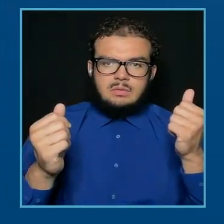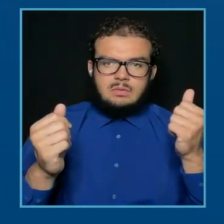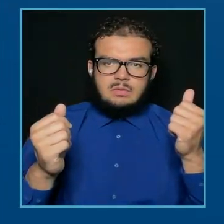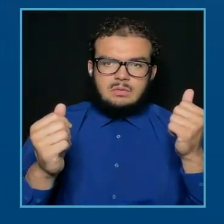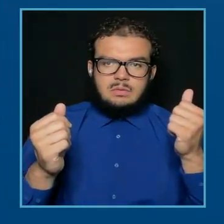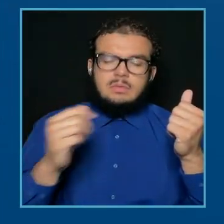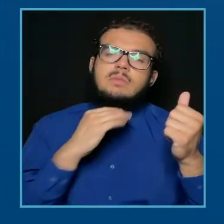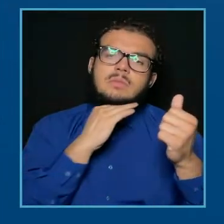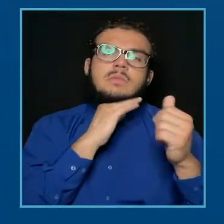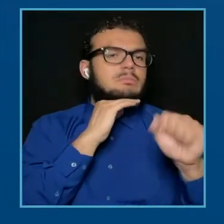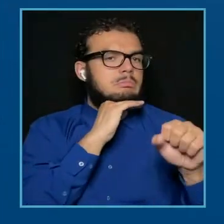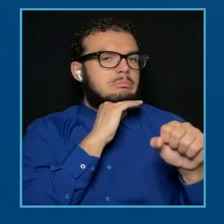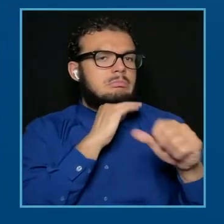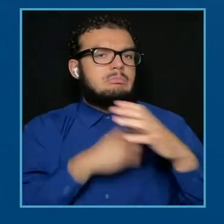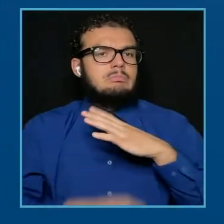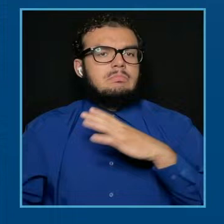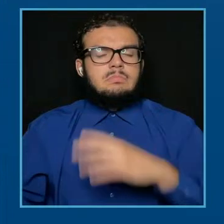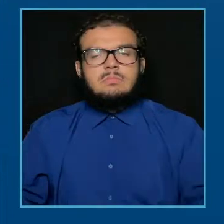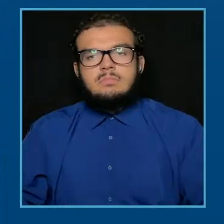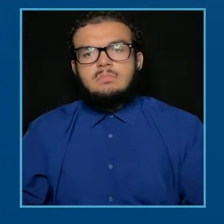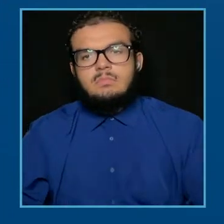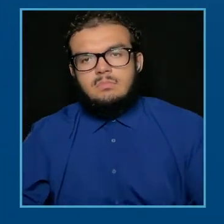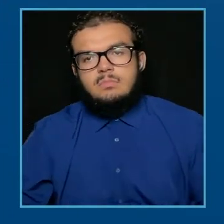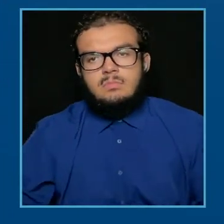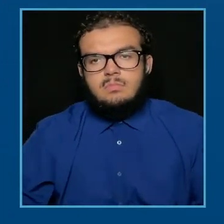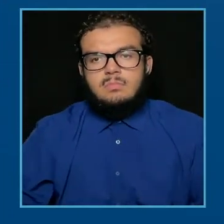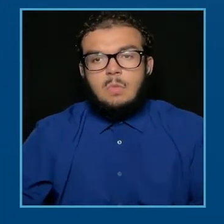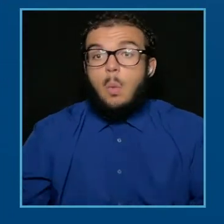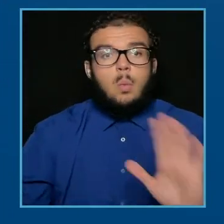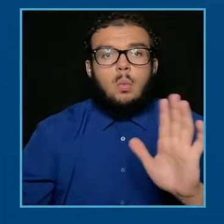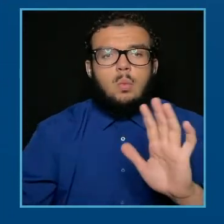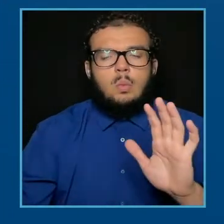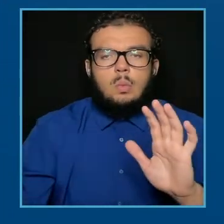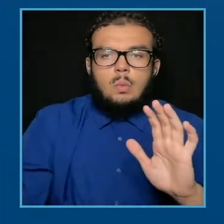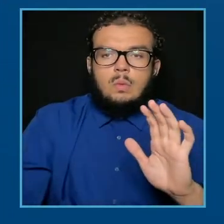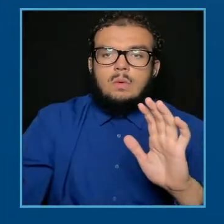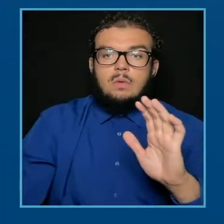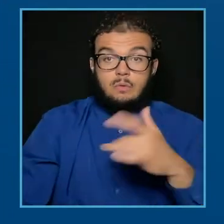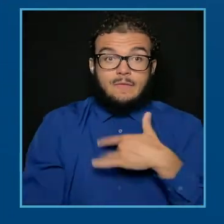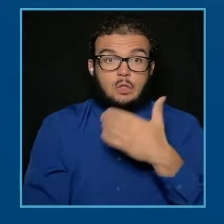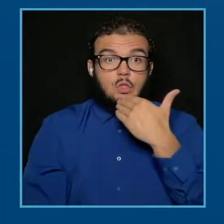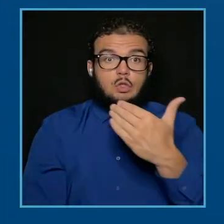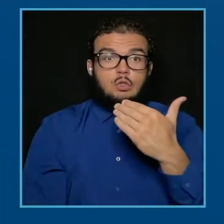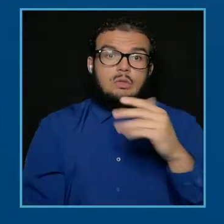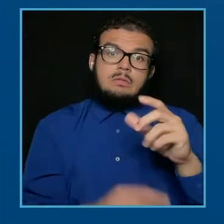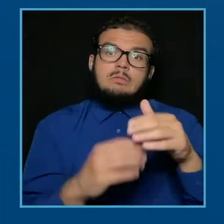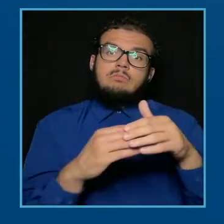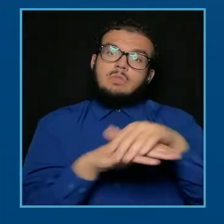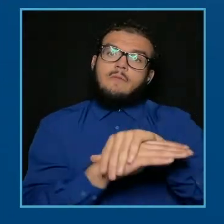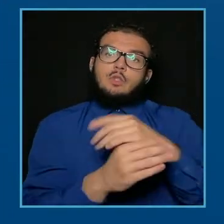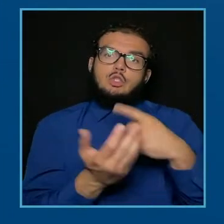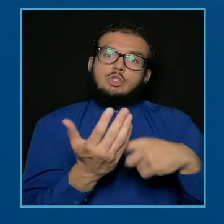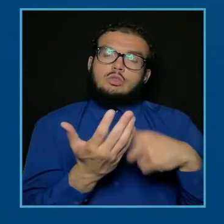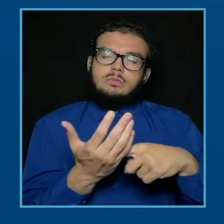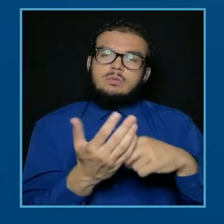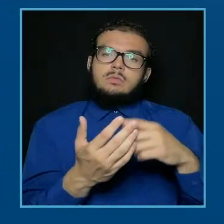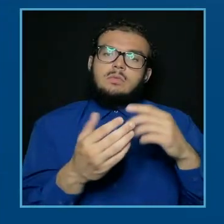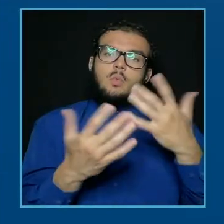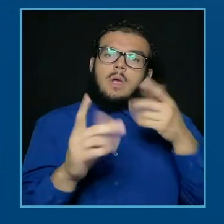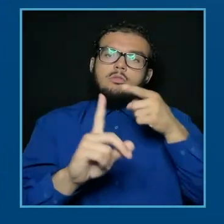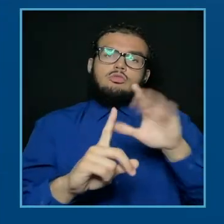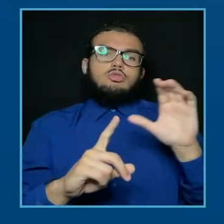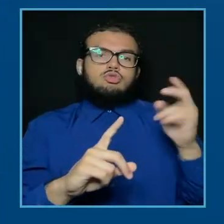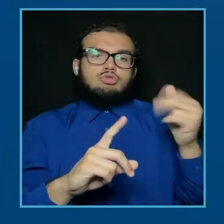Yep, we can do that. No, I just mean, so do you feel good about that? It covers what Christine